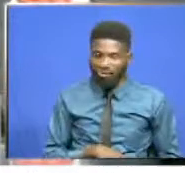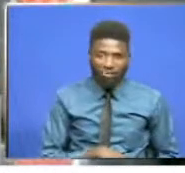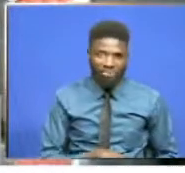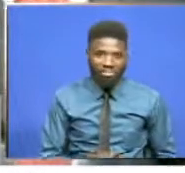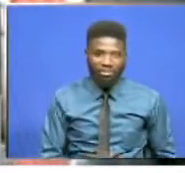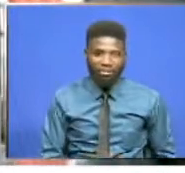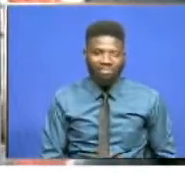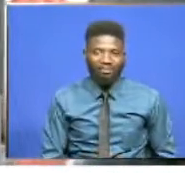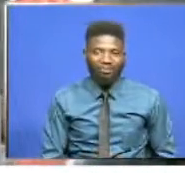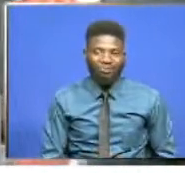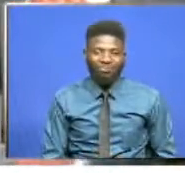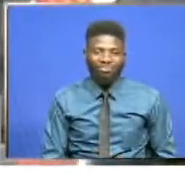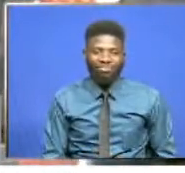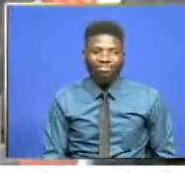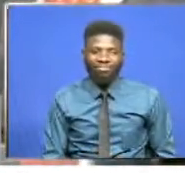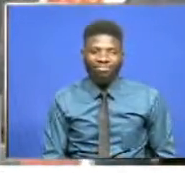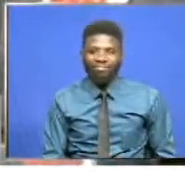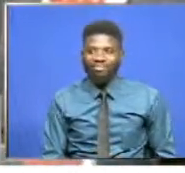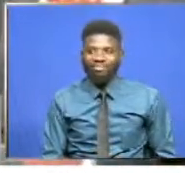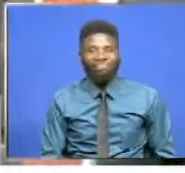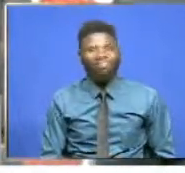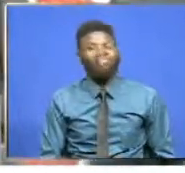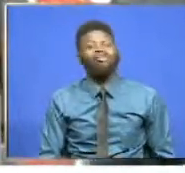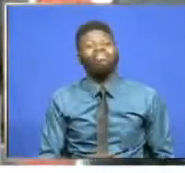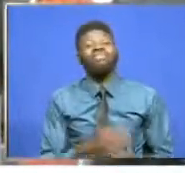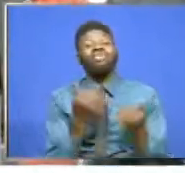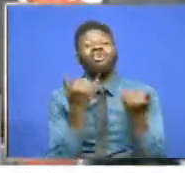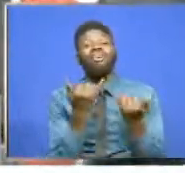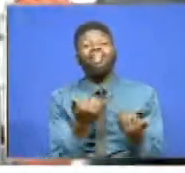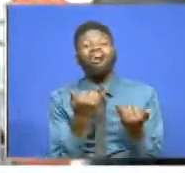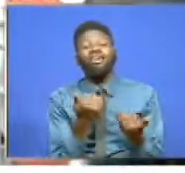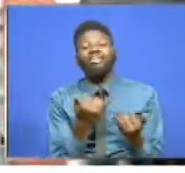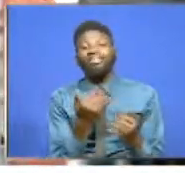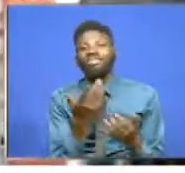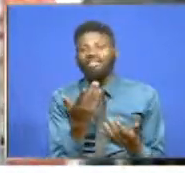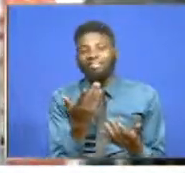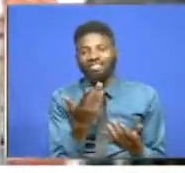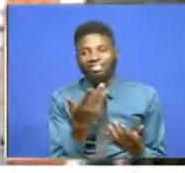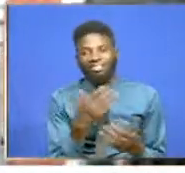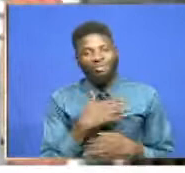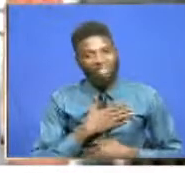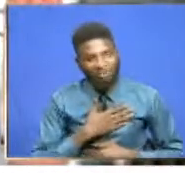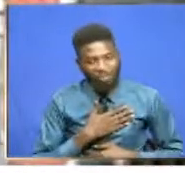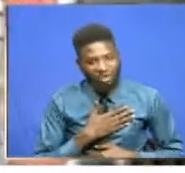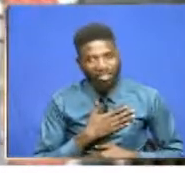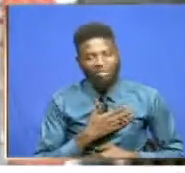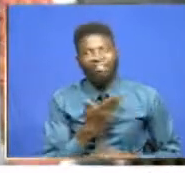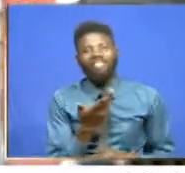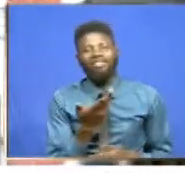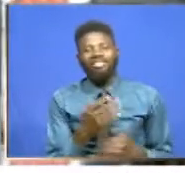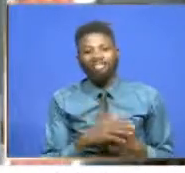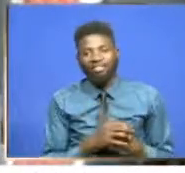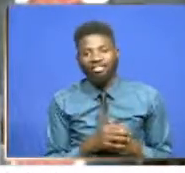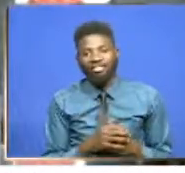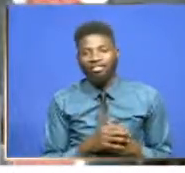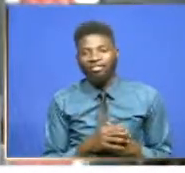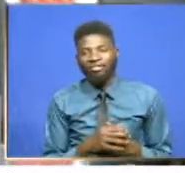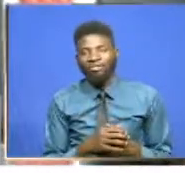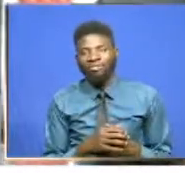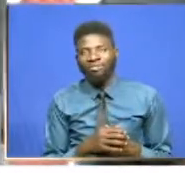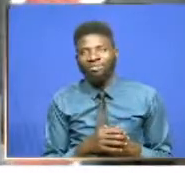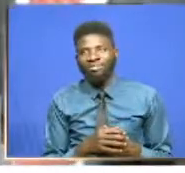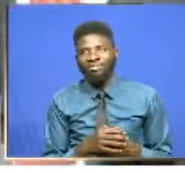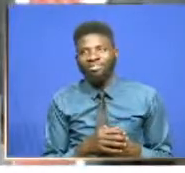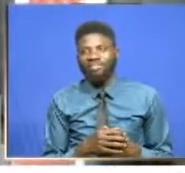No, no, no, Steve. You cannot take that direction. Watch out, Mheshimiwa. Ajibu. Let me shed some light. I